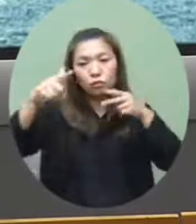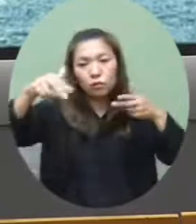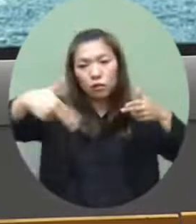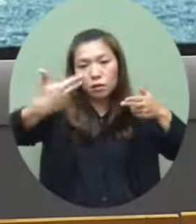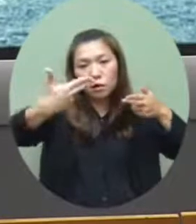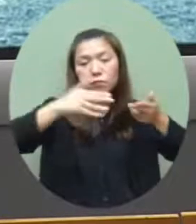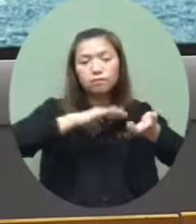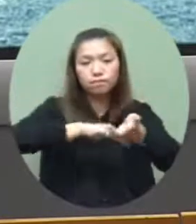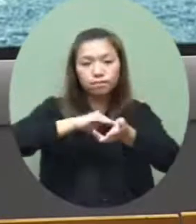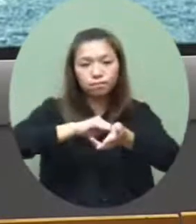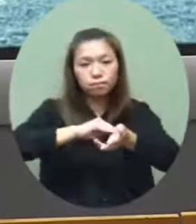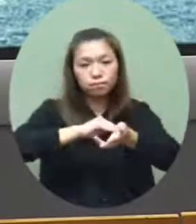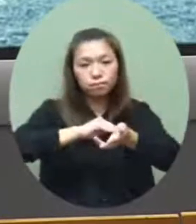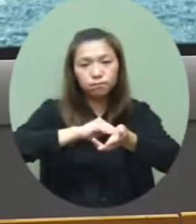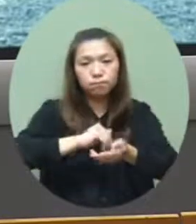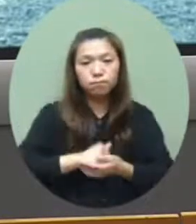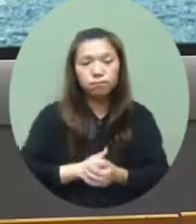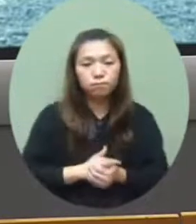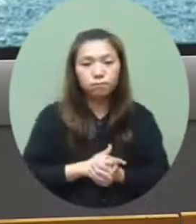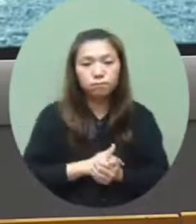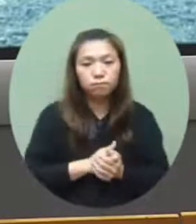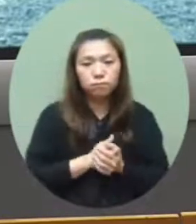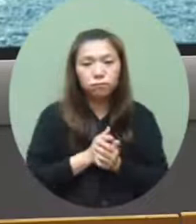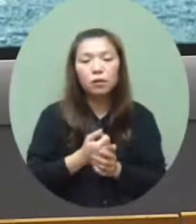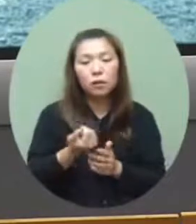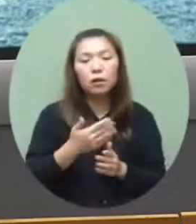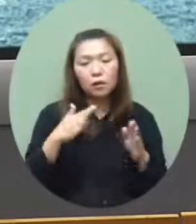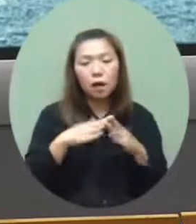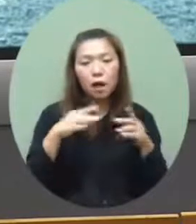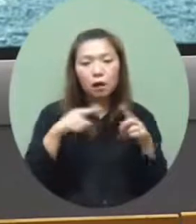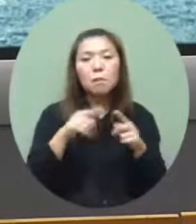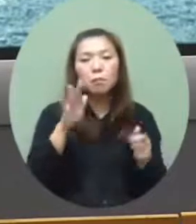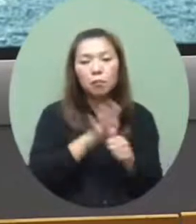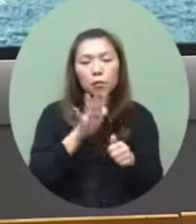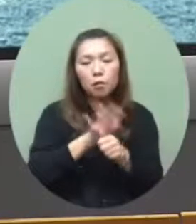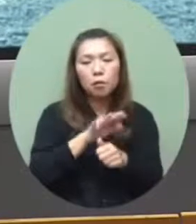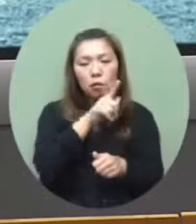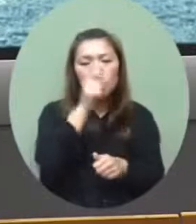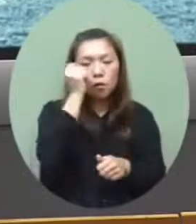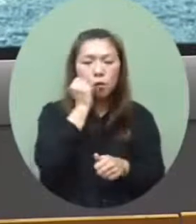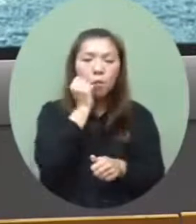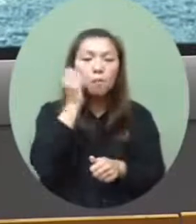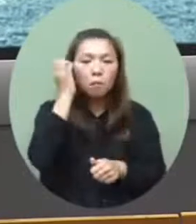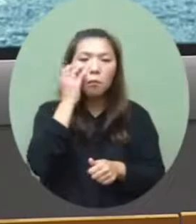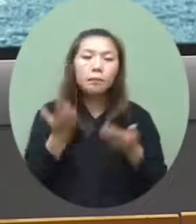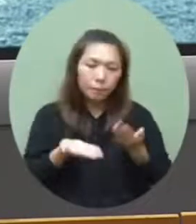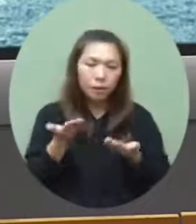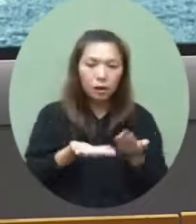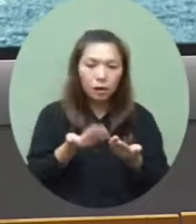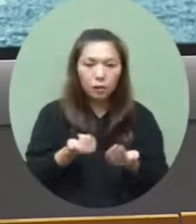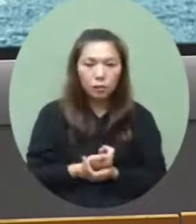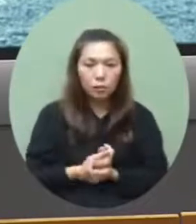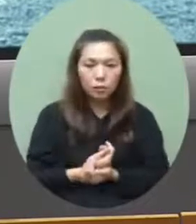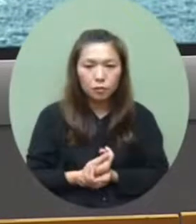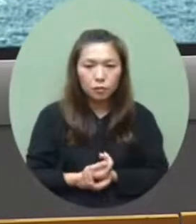Go mobile app to make a booking for a teleconsultation service. And of